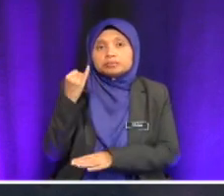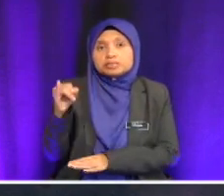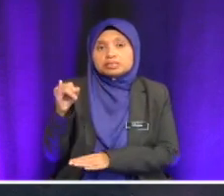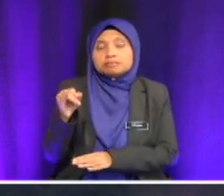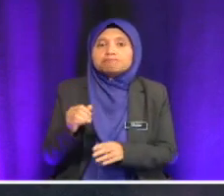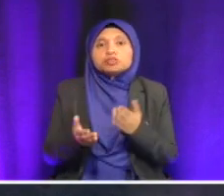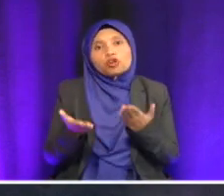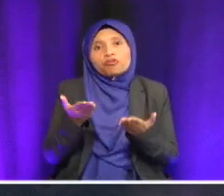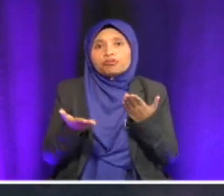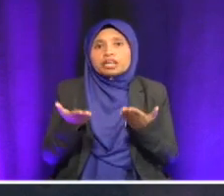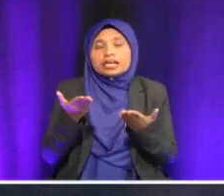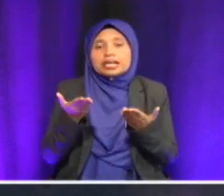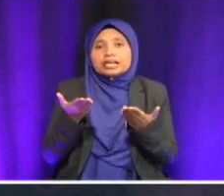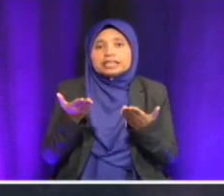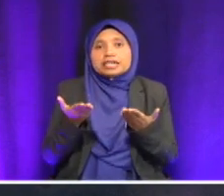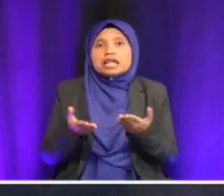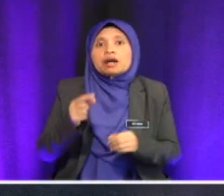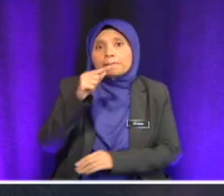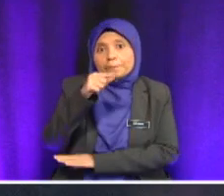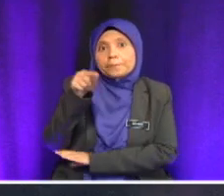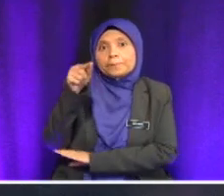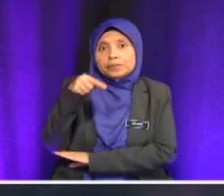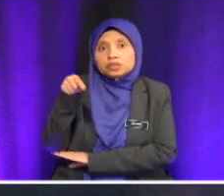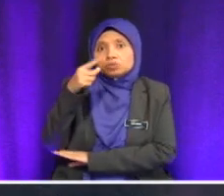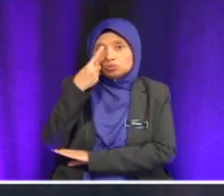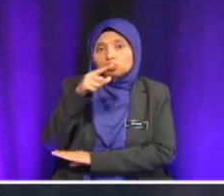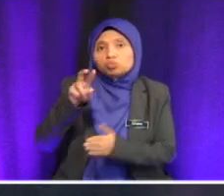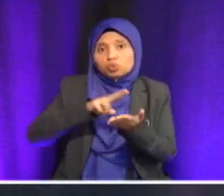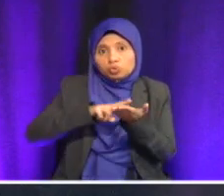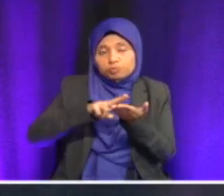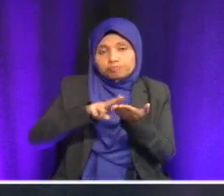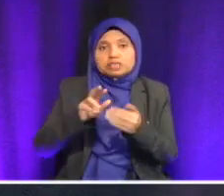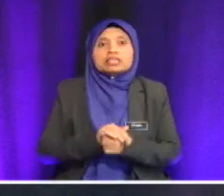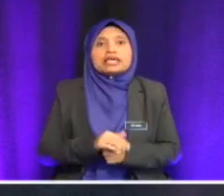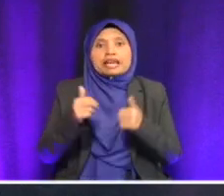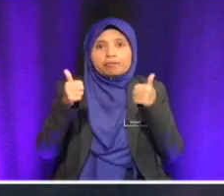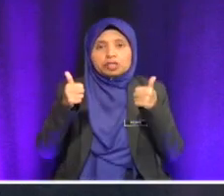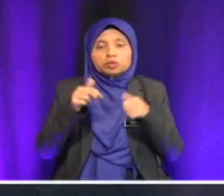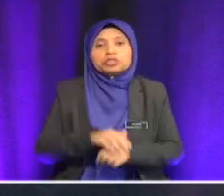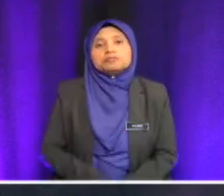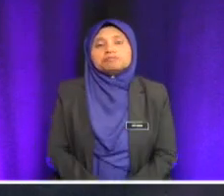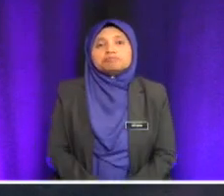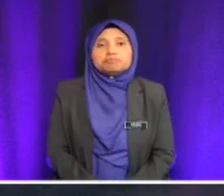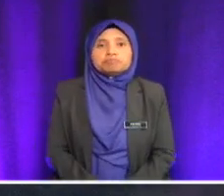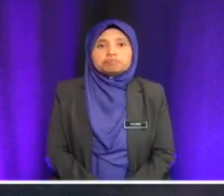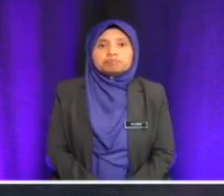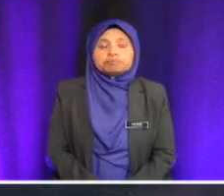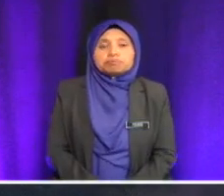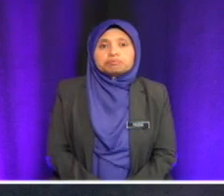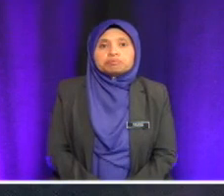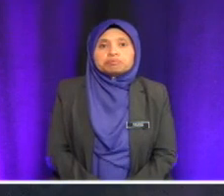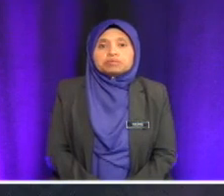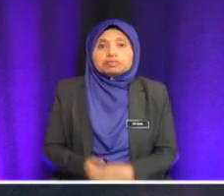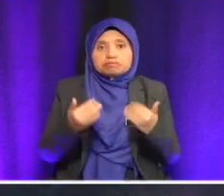nice. Nice. Okay, and the intonation is correct to the reading text. Okay. So yes, Nice one, it's Anne. a good read. Okay. Okay, all